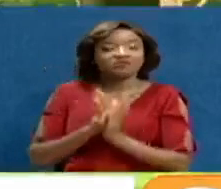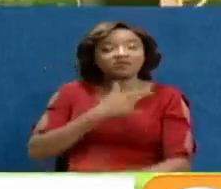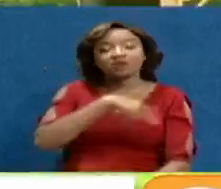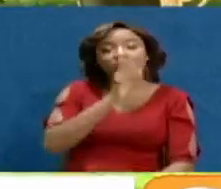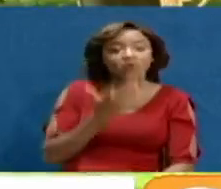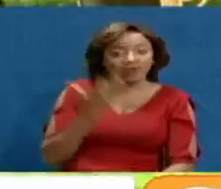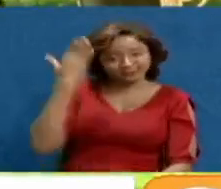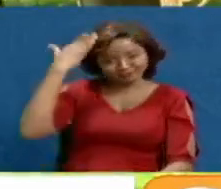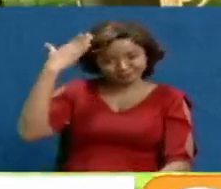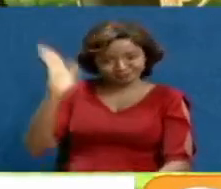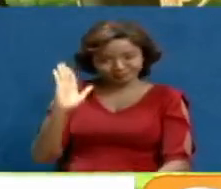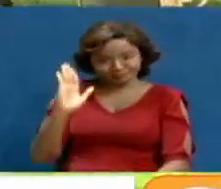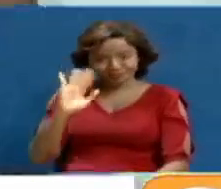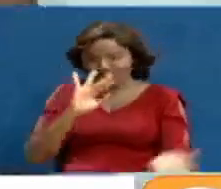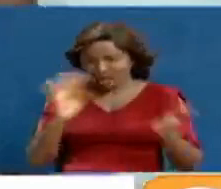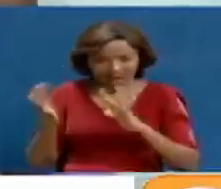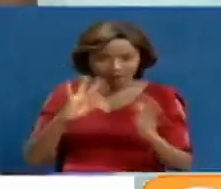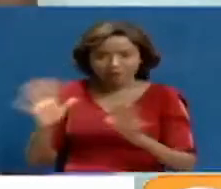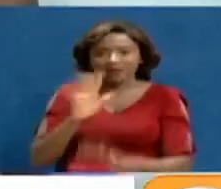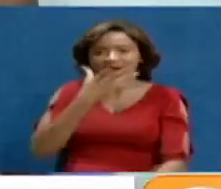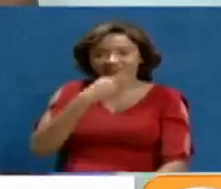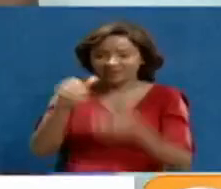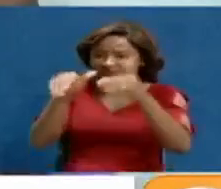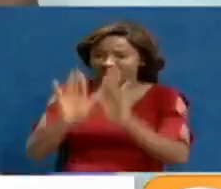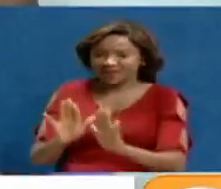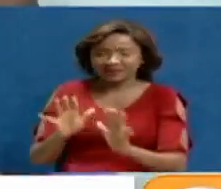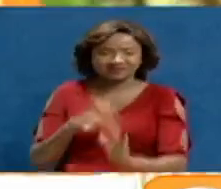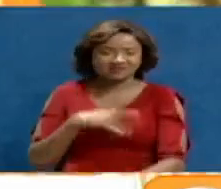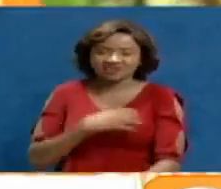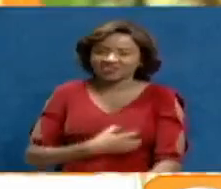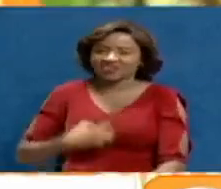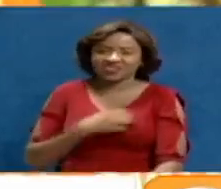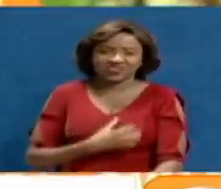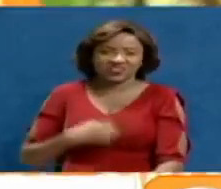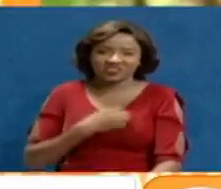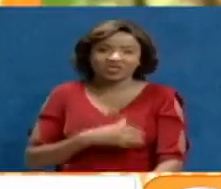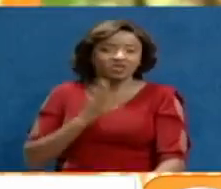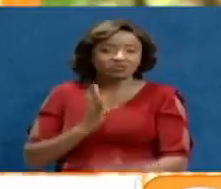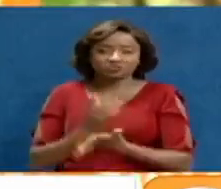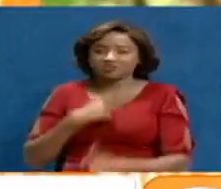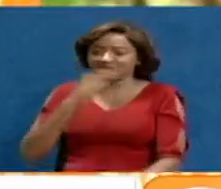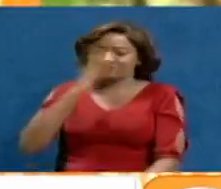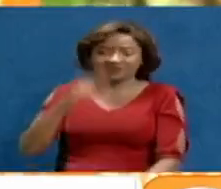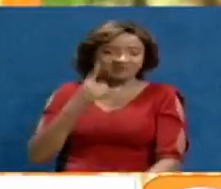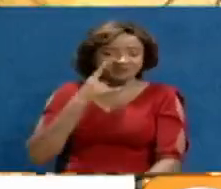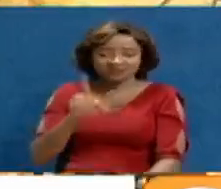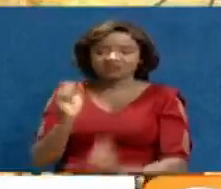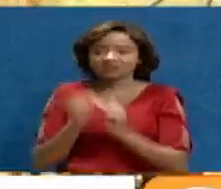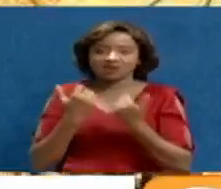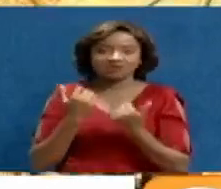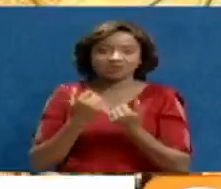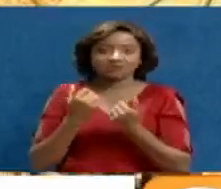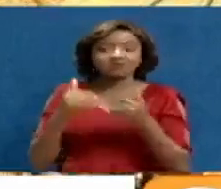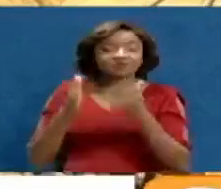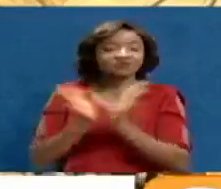being taken to and the manner in which his father was buried troubled him. Hii dunia mimi sijawahi ona mtu afanywa kitendo kama hicho.